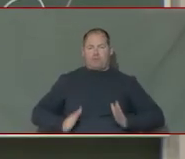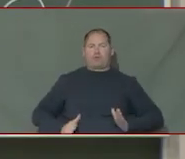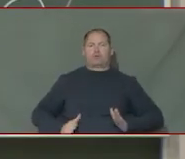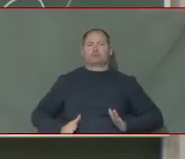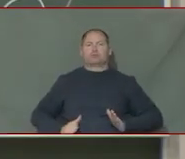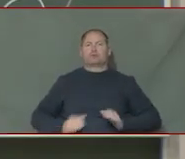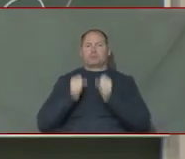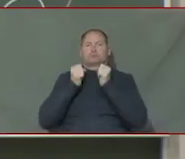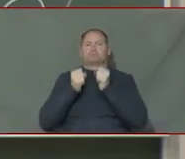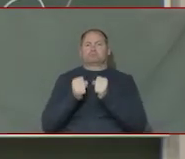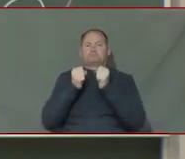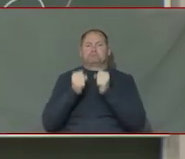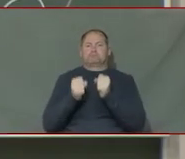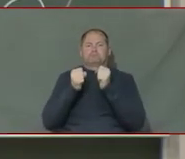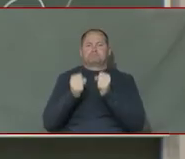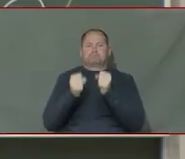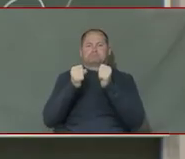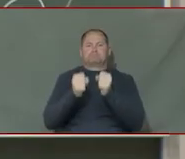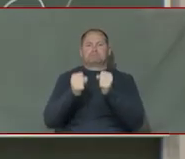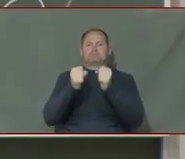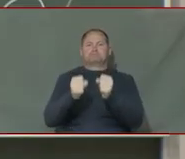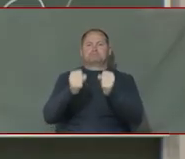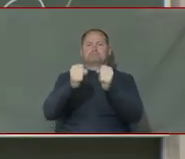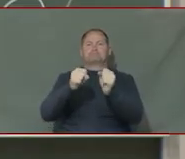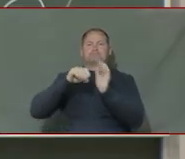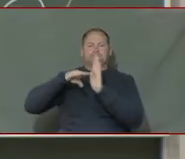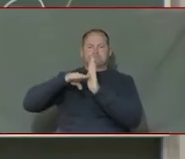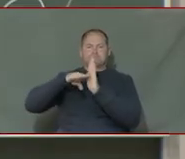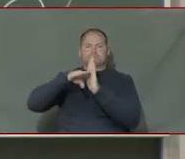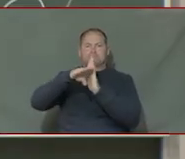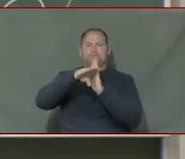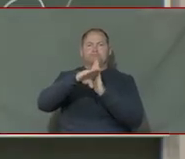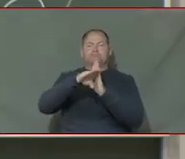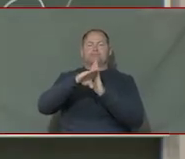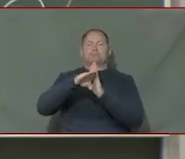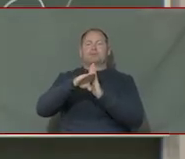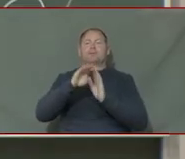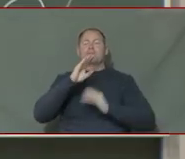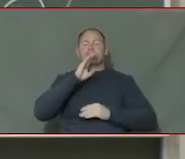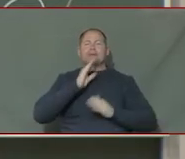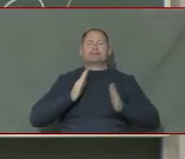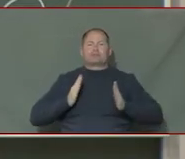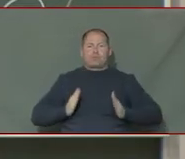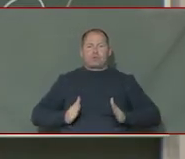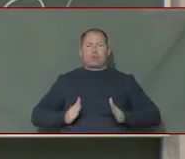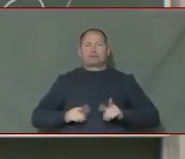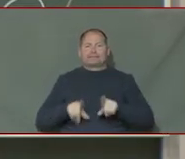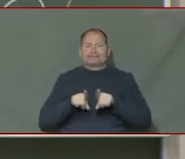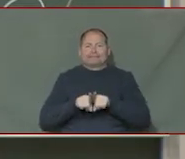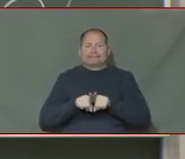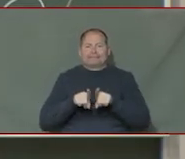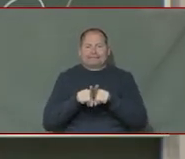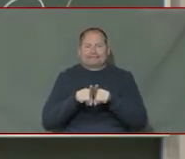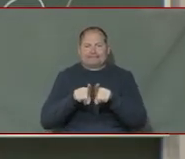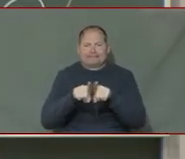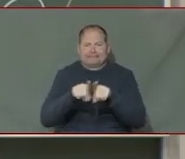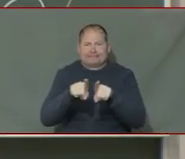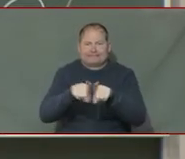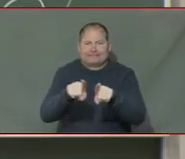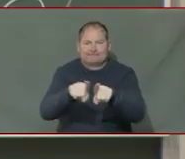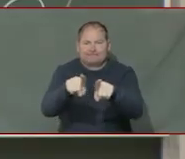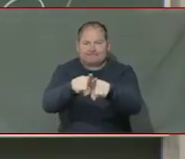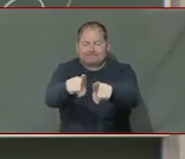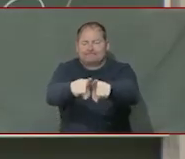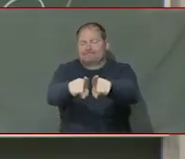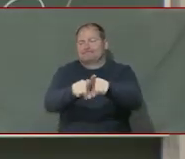And that's amazing. When I look at you, I can see you're healthy. It means your body is fighting this battle and it's winning it. Everything in